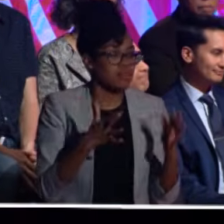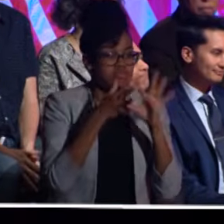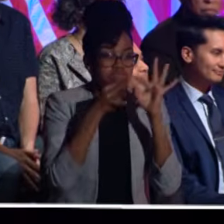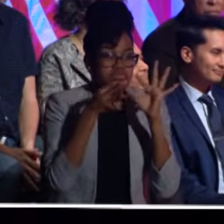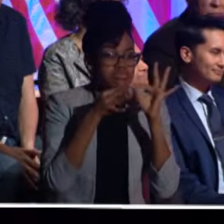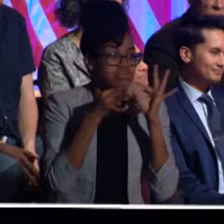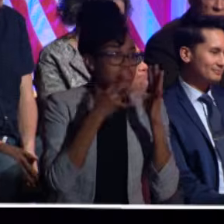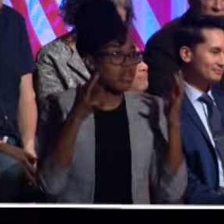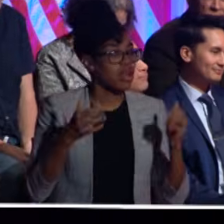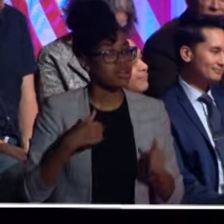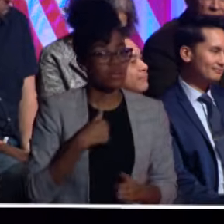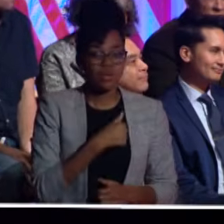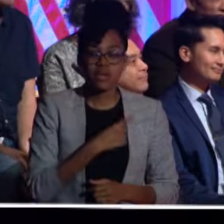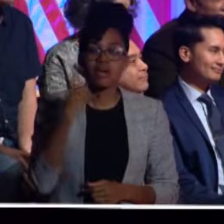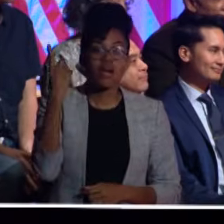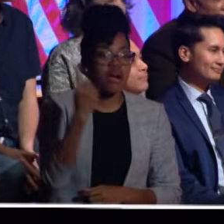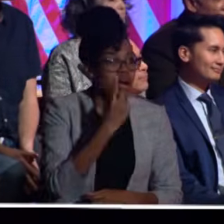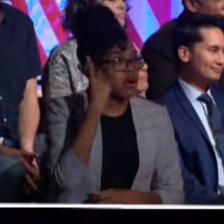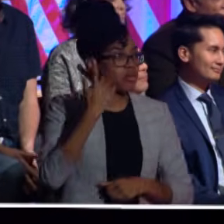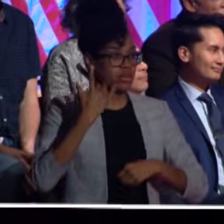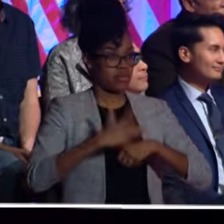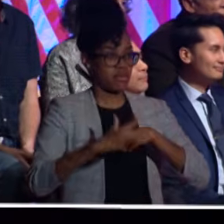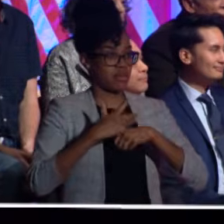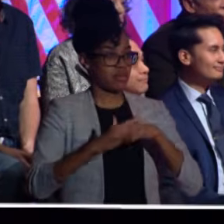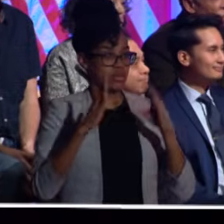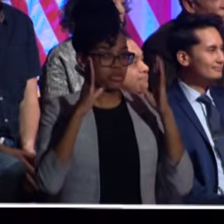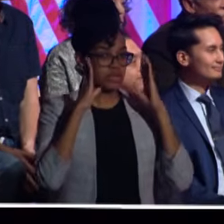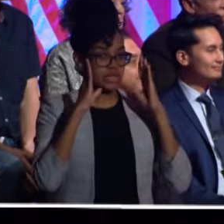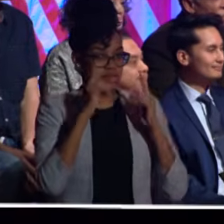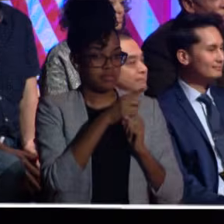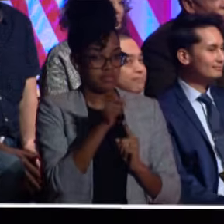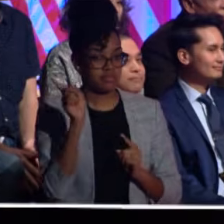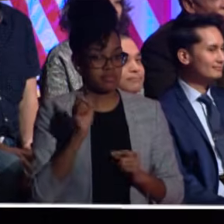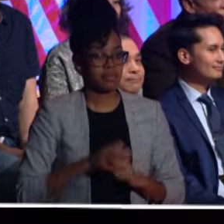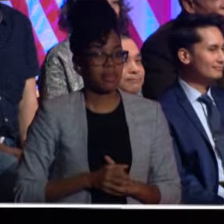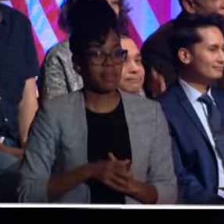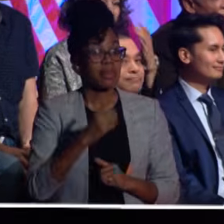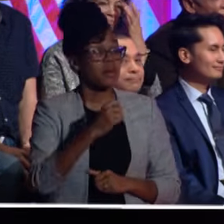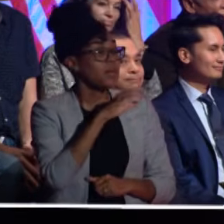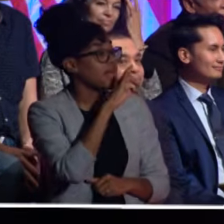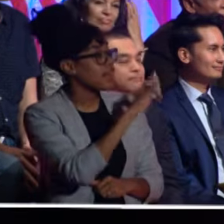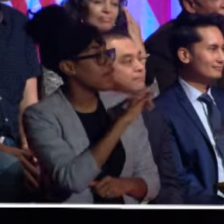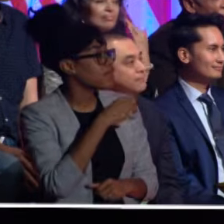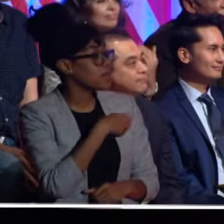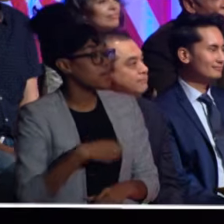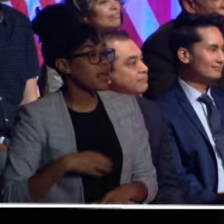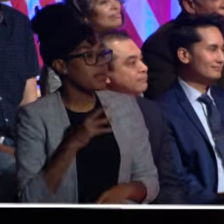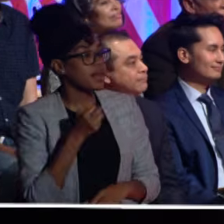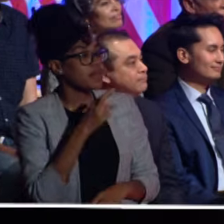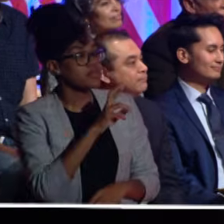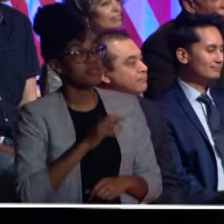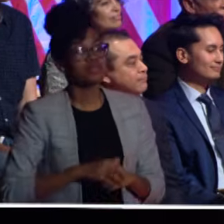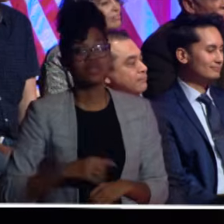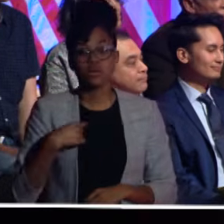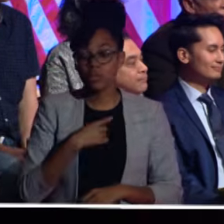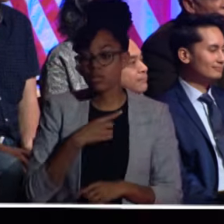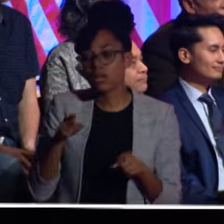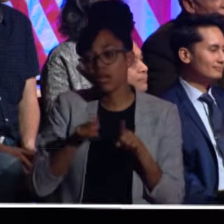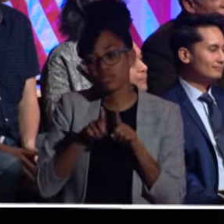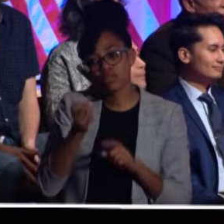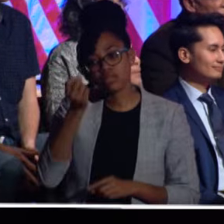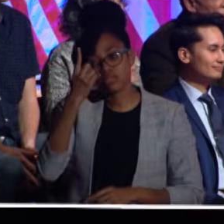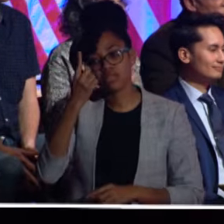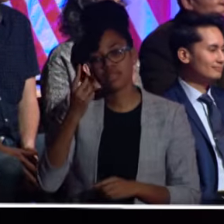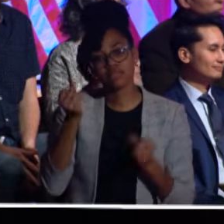certainly always available to listen. And we certainly also understand that